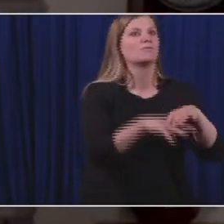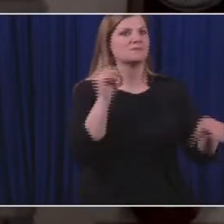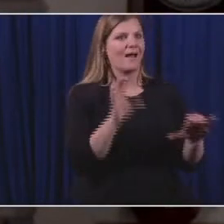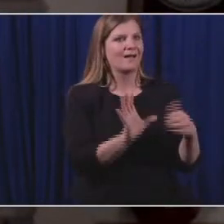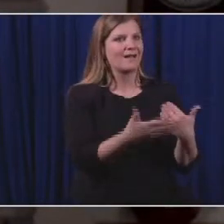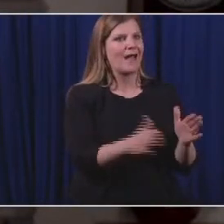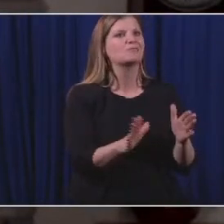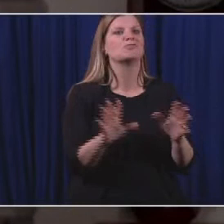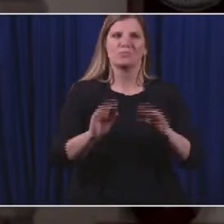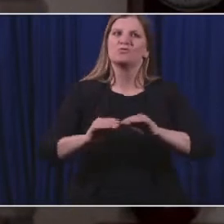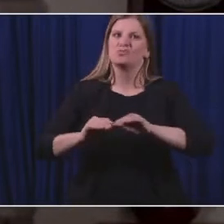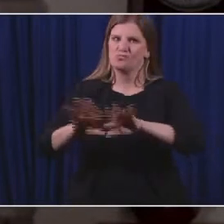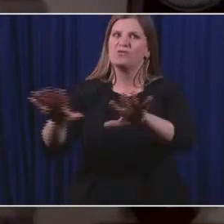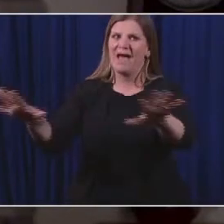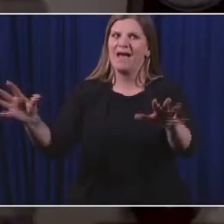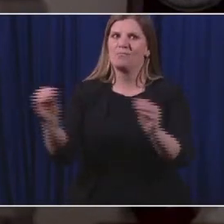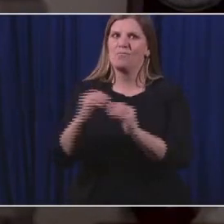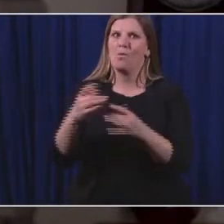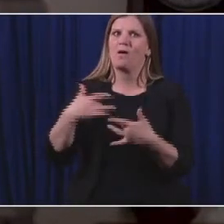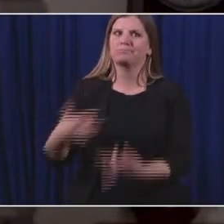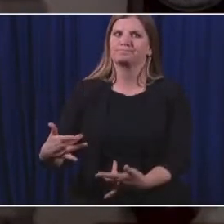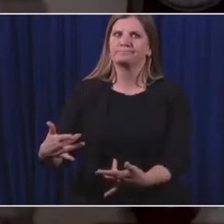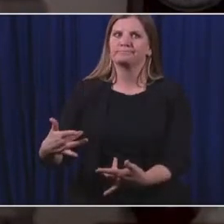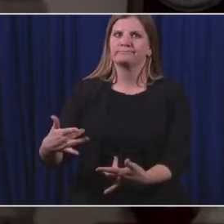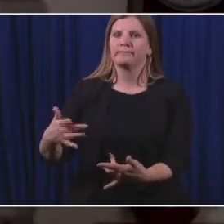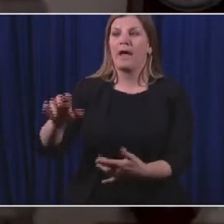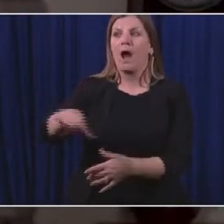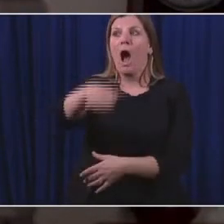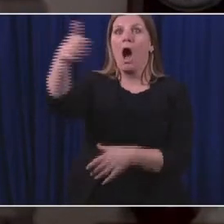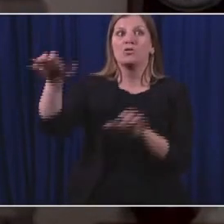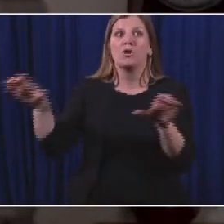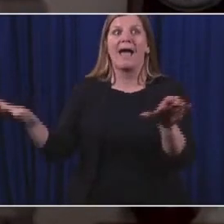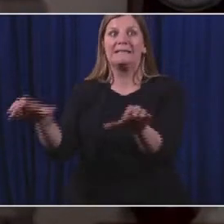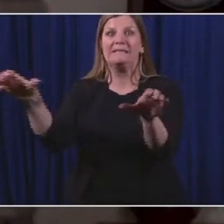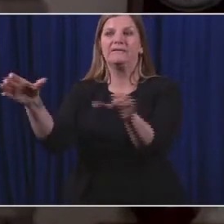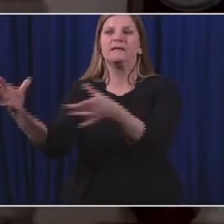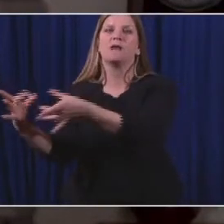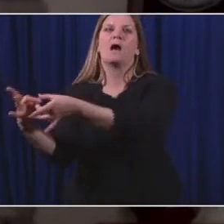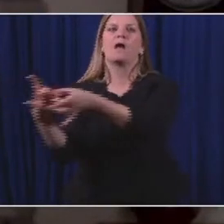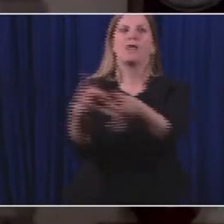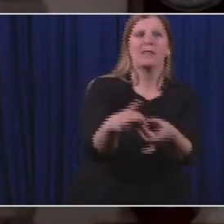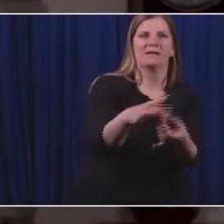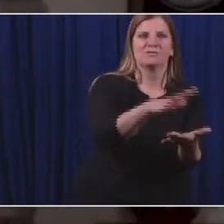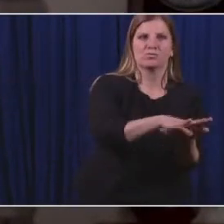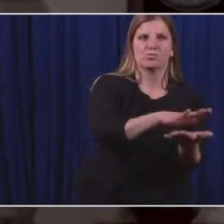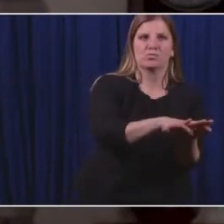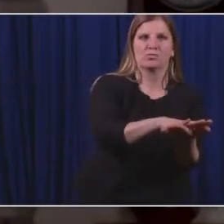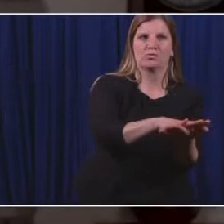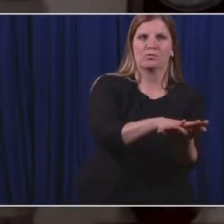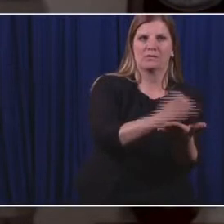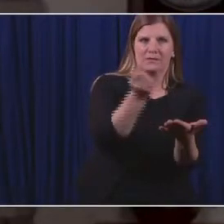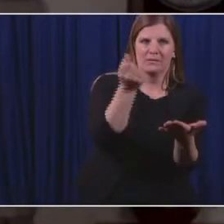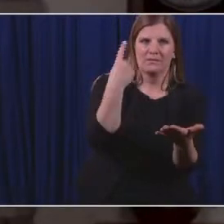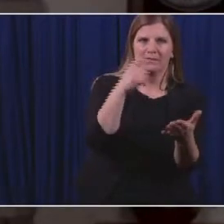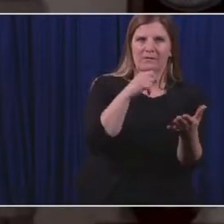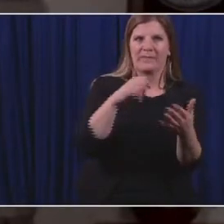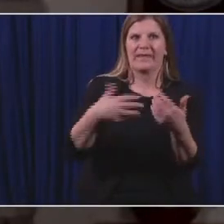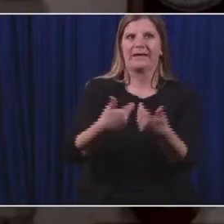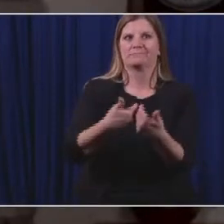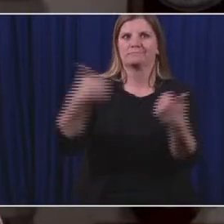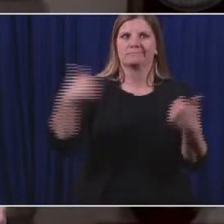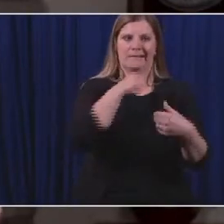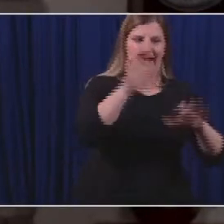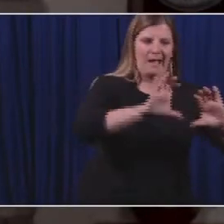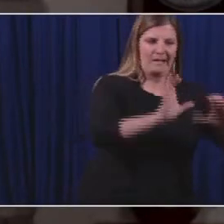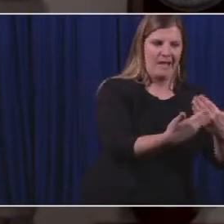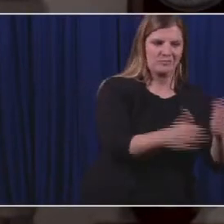spread in activities that might be connected with school, where you could look at it and say, but for the fact they were school,